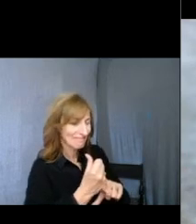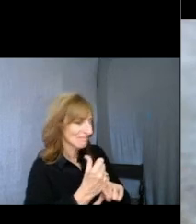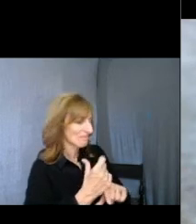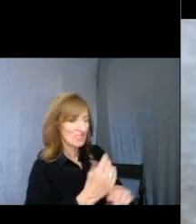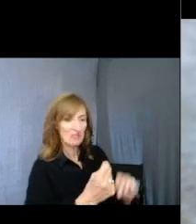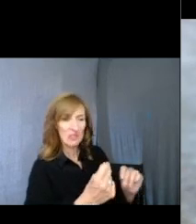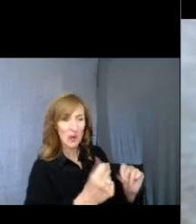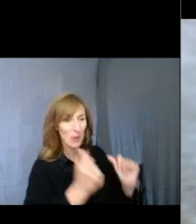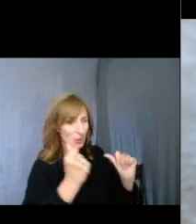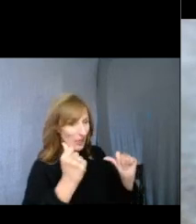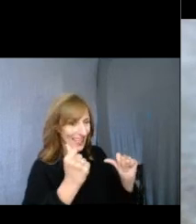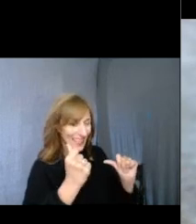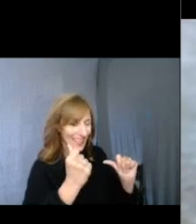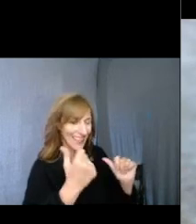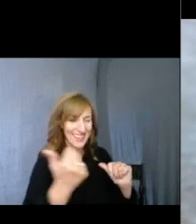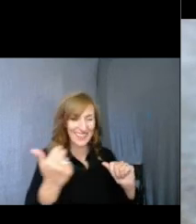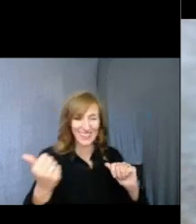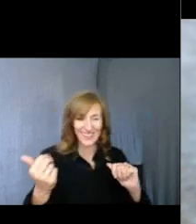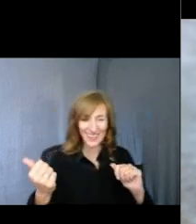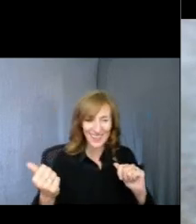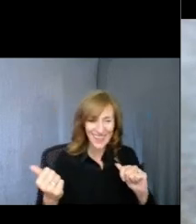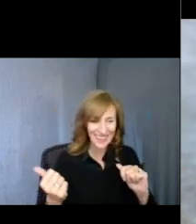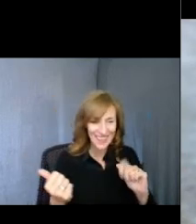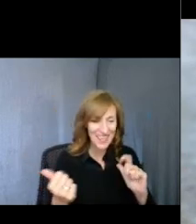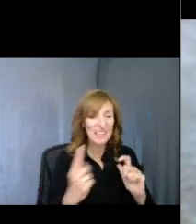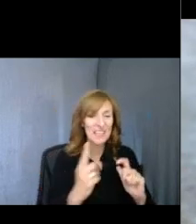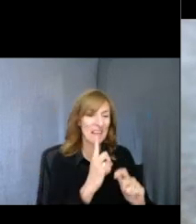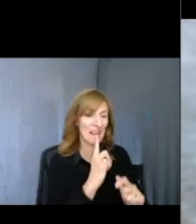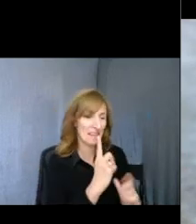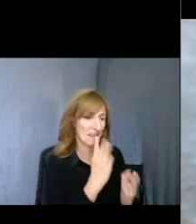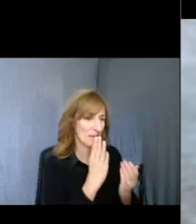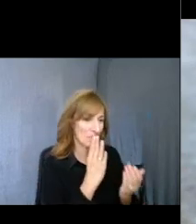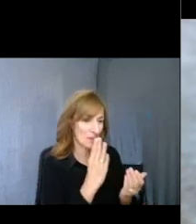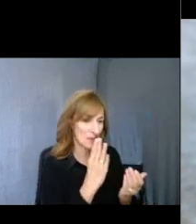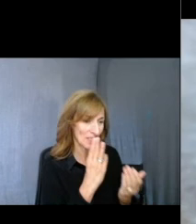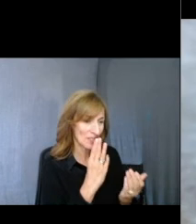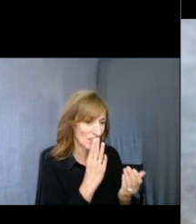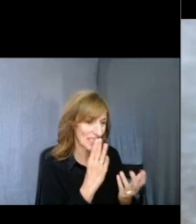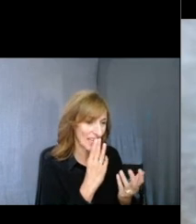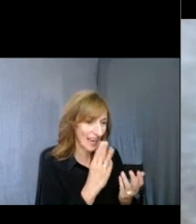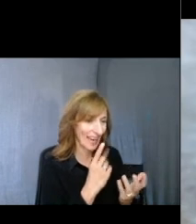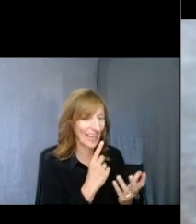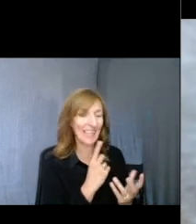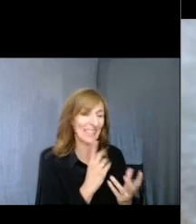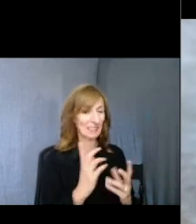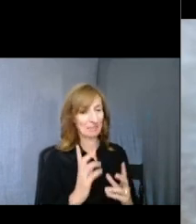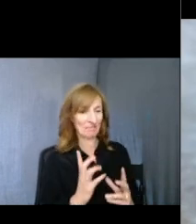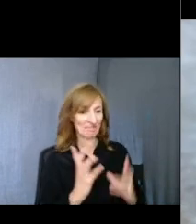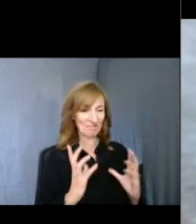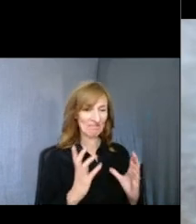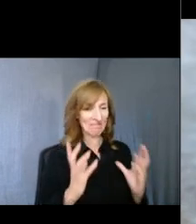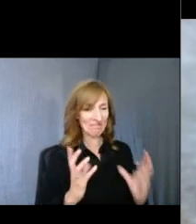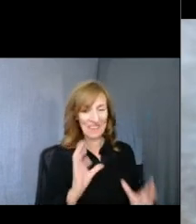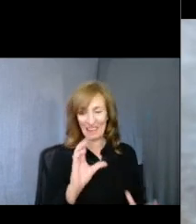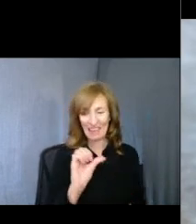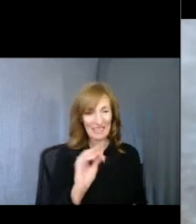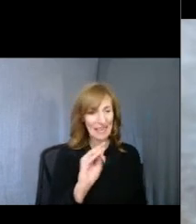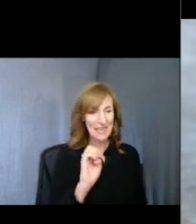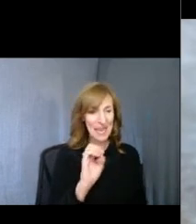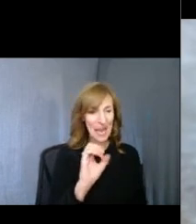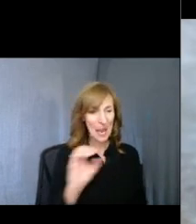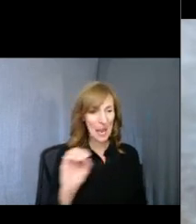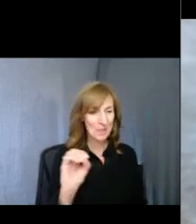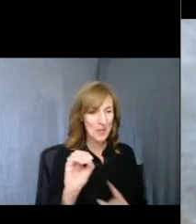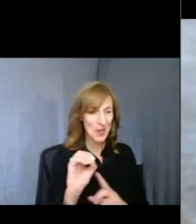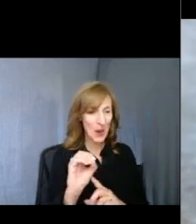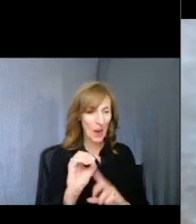Jessica. I appreciate Dr. Quimby making like a celebrity cameo on our webinar. And